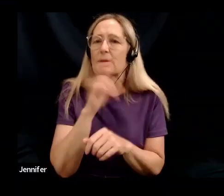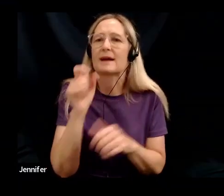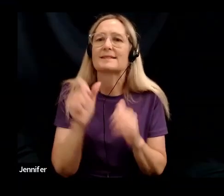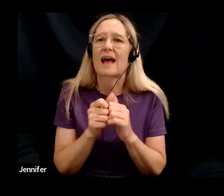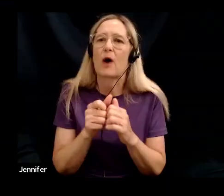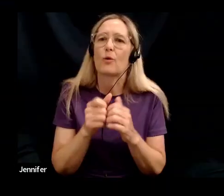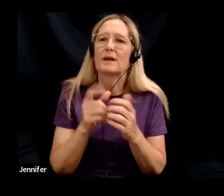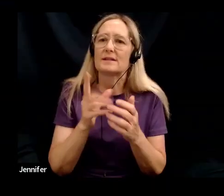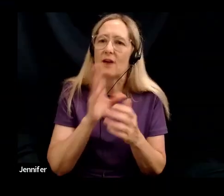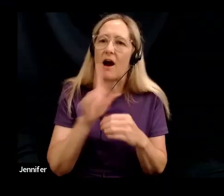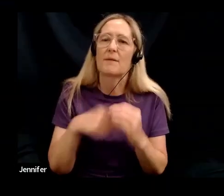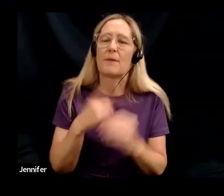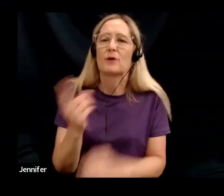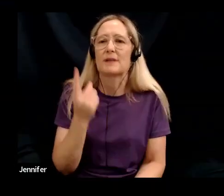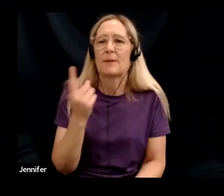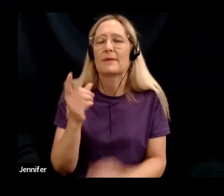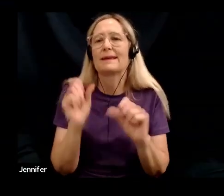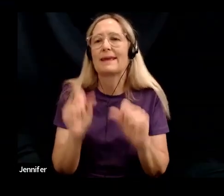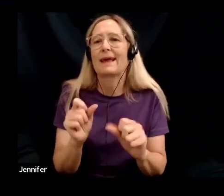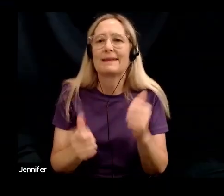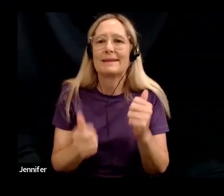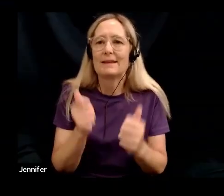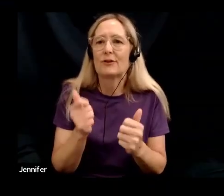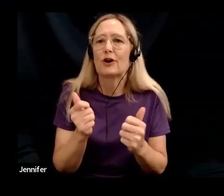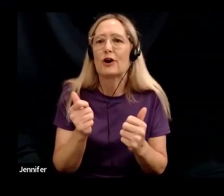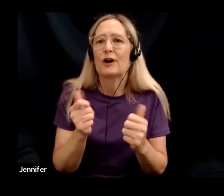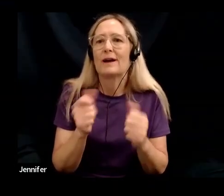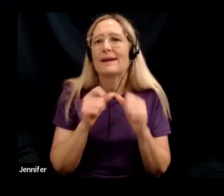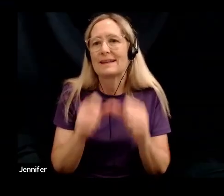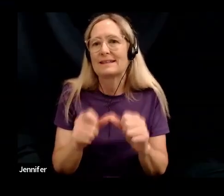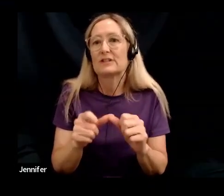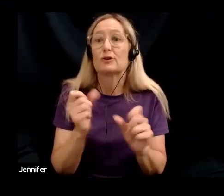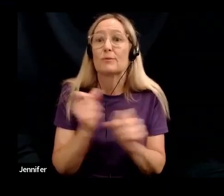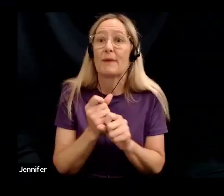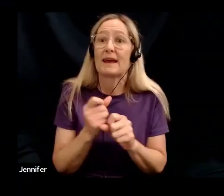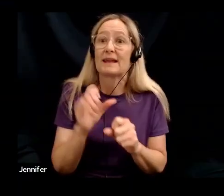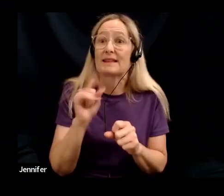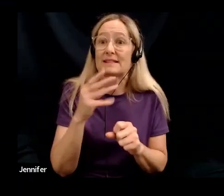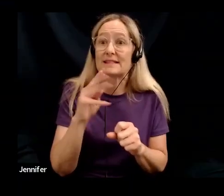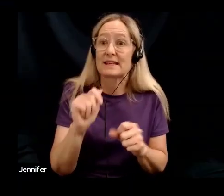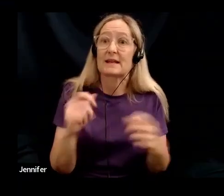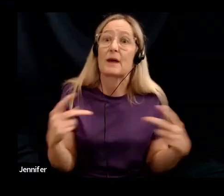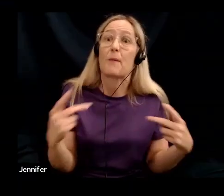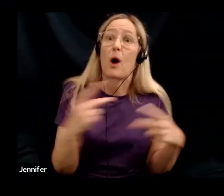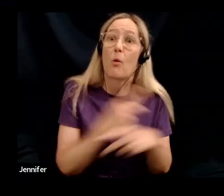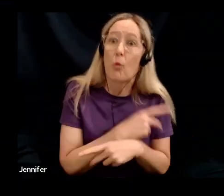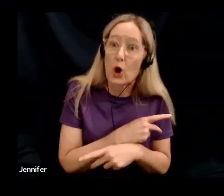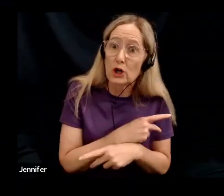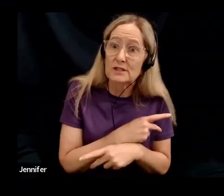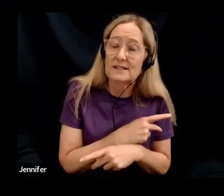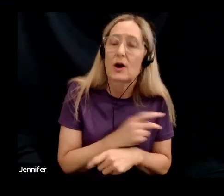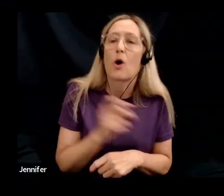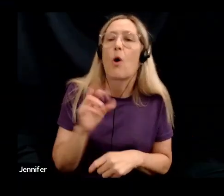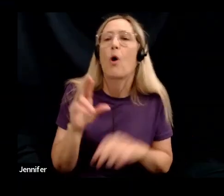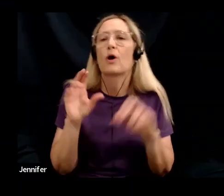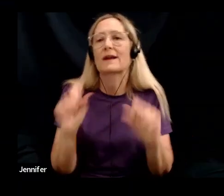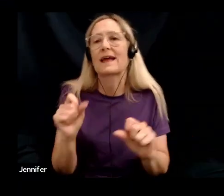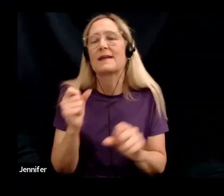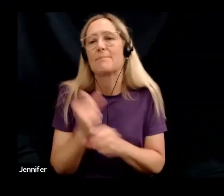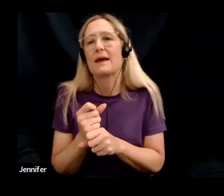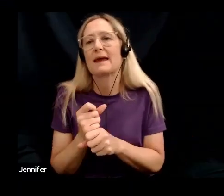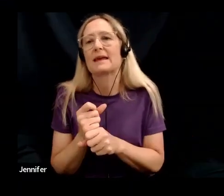talk about something can either continue to perpetuate stigma or it can, make it